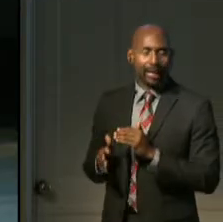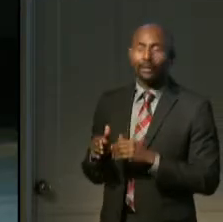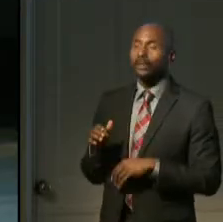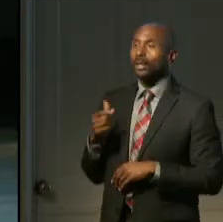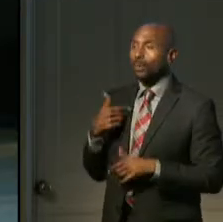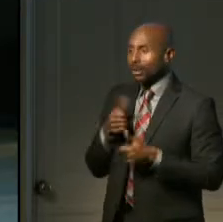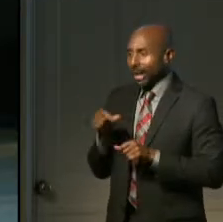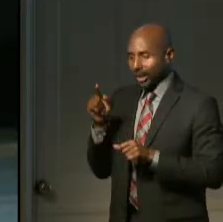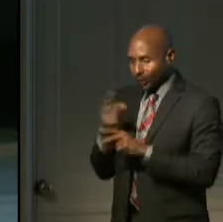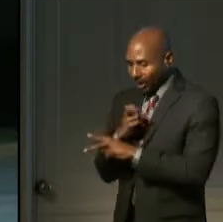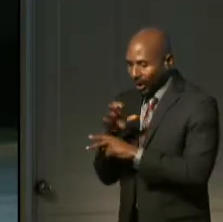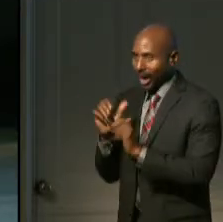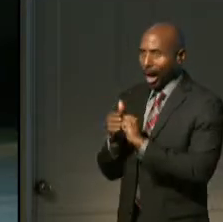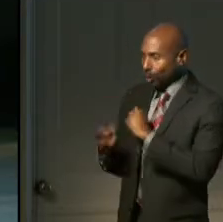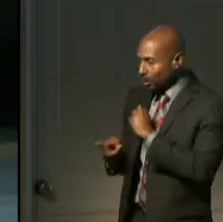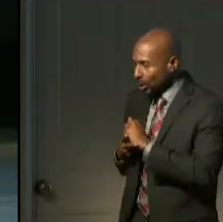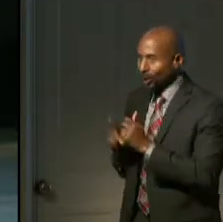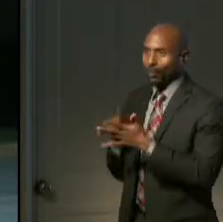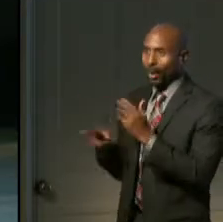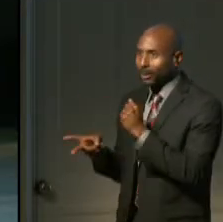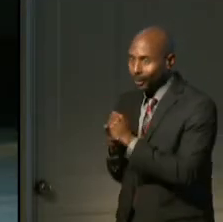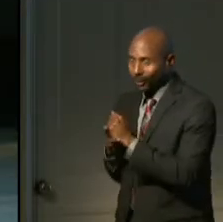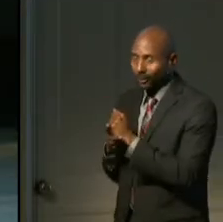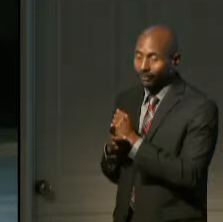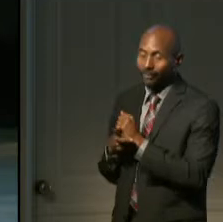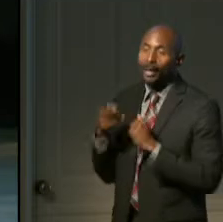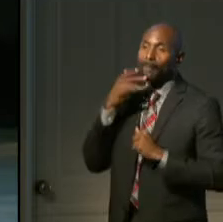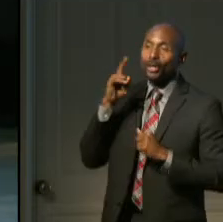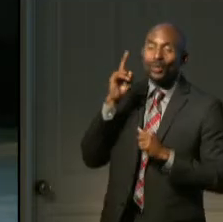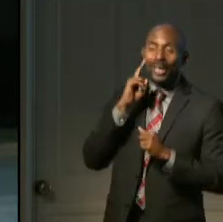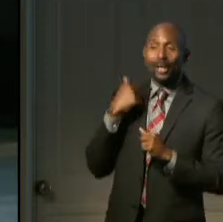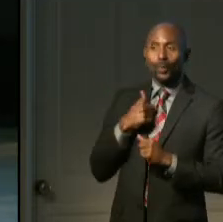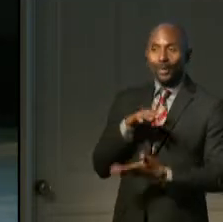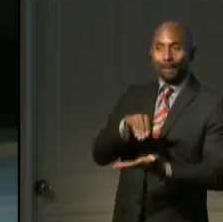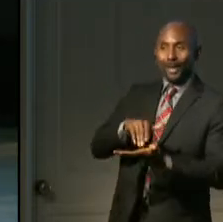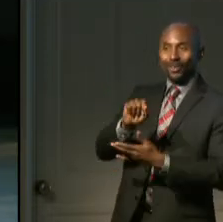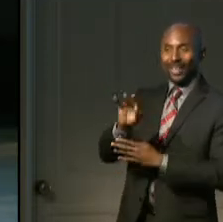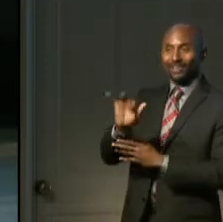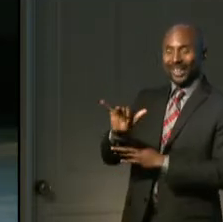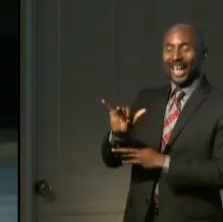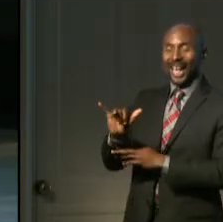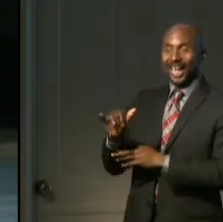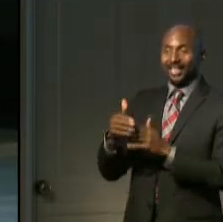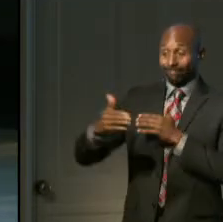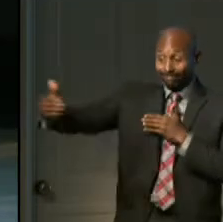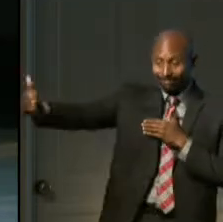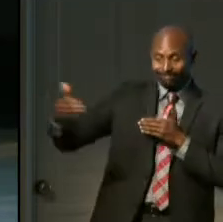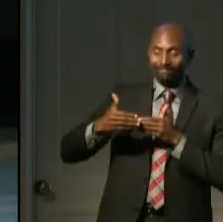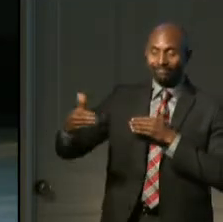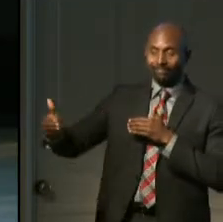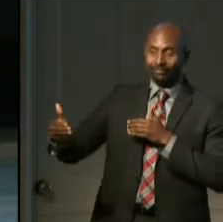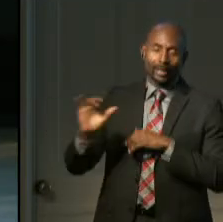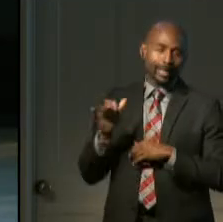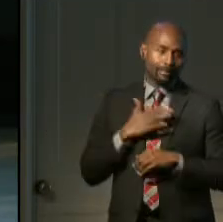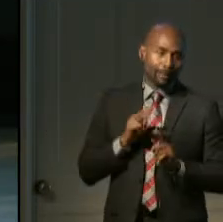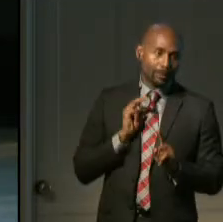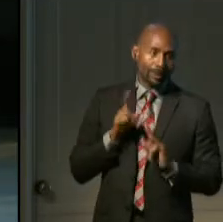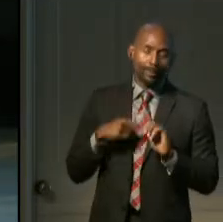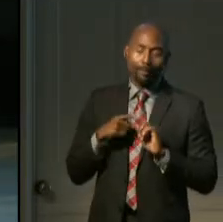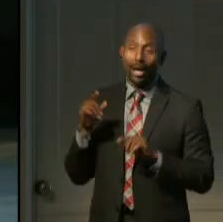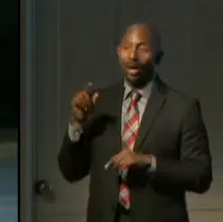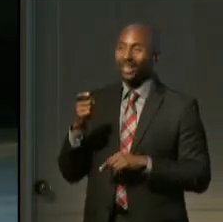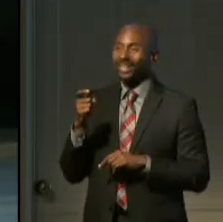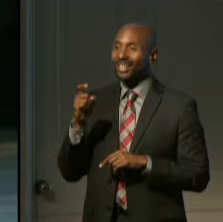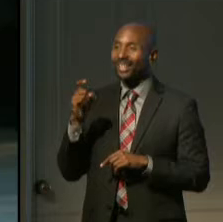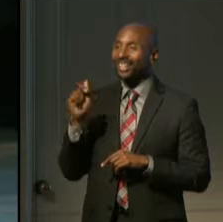it. So I have some questions, but I'd love to just give you a second first to that's my take on Xander's talk, and